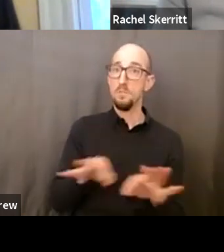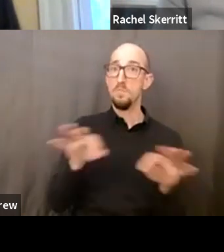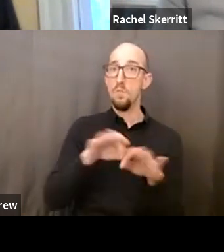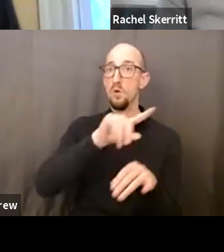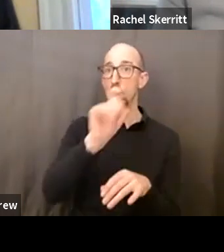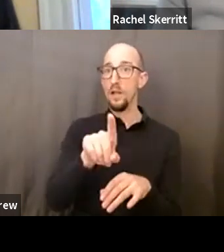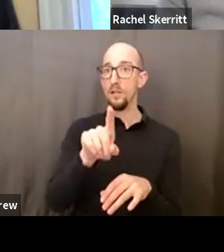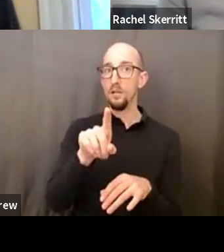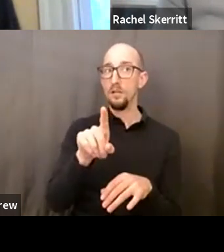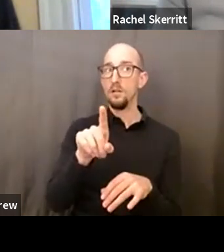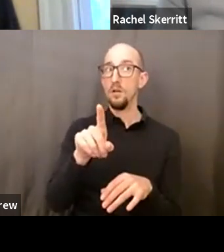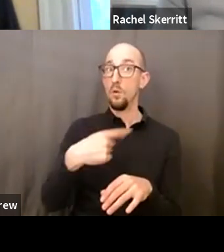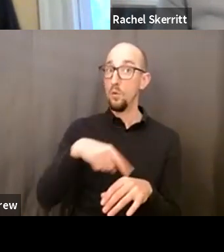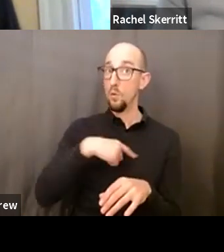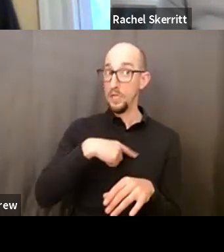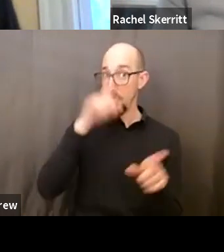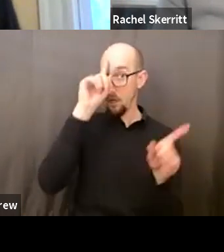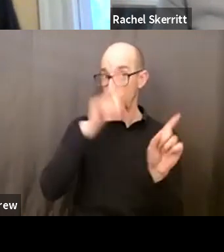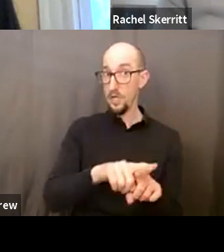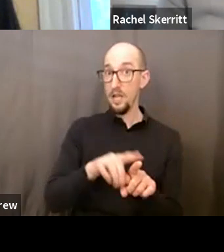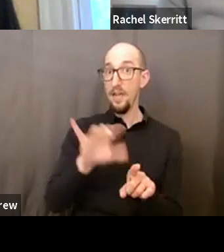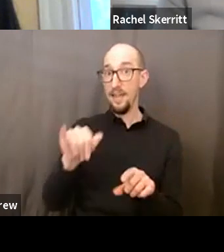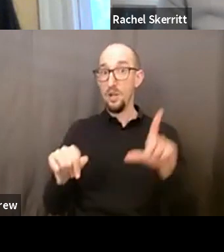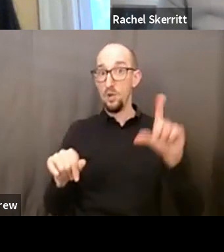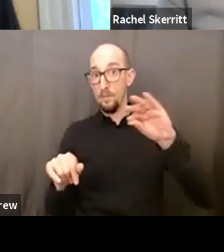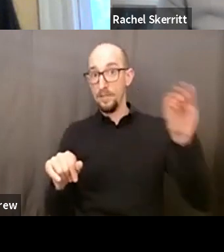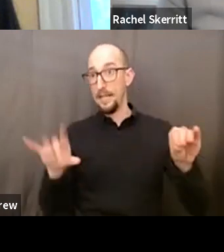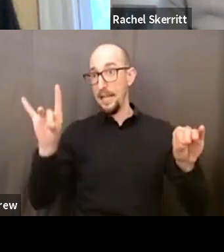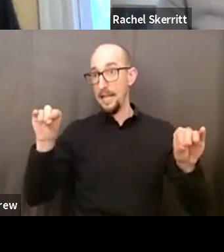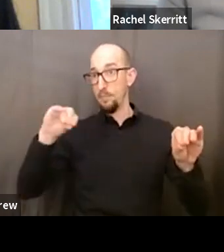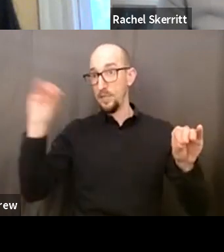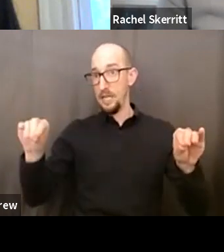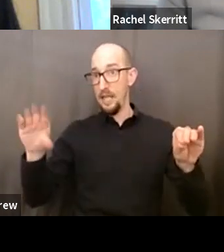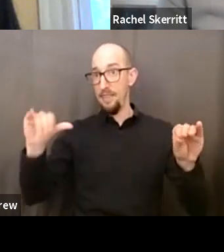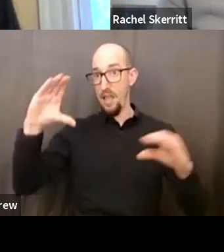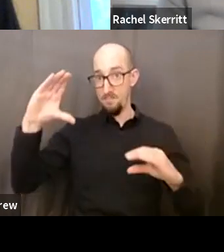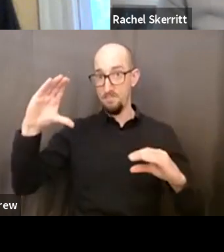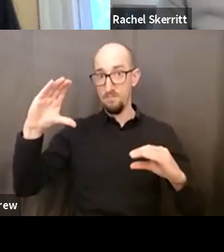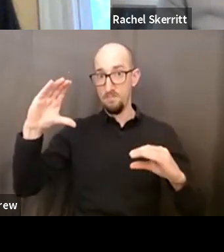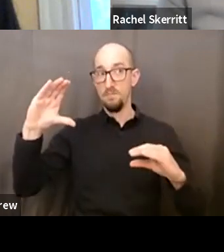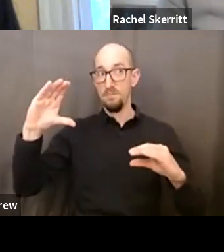20-80 distribution, whether we substitute the tiers as we've discussed them,